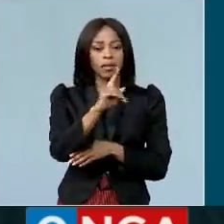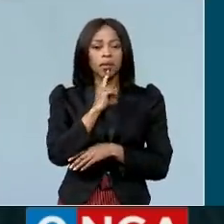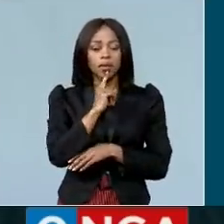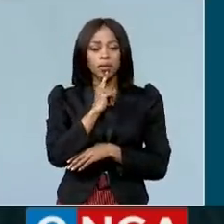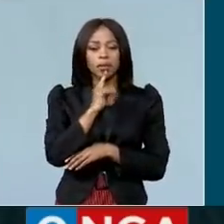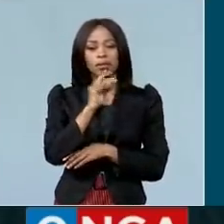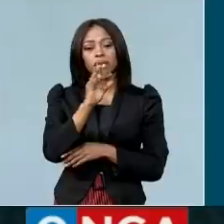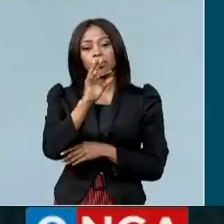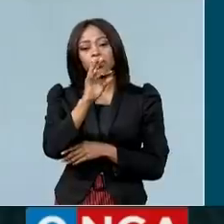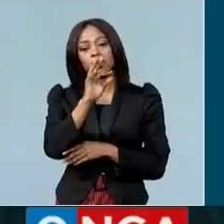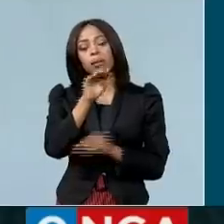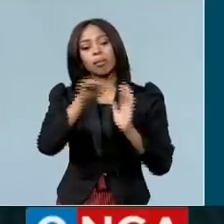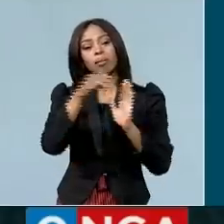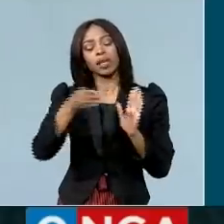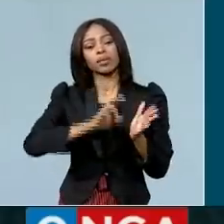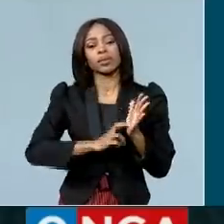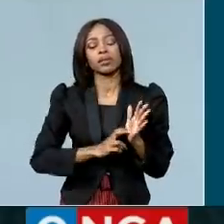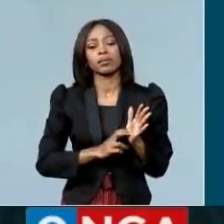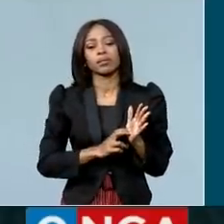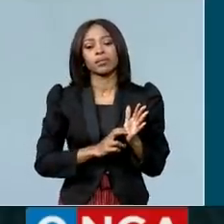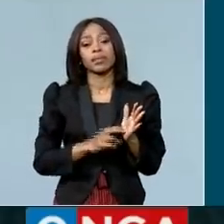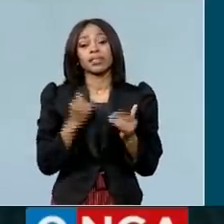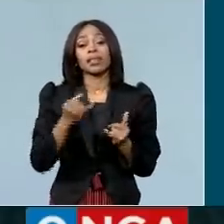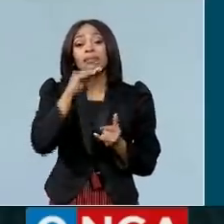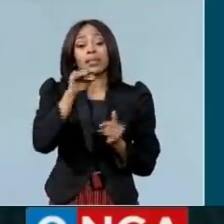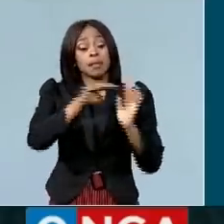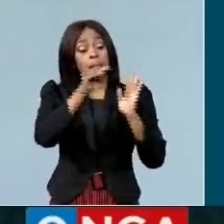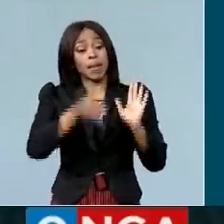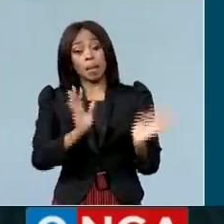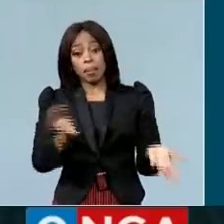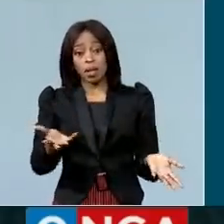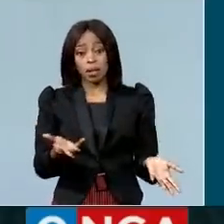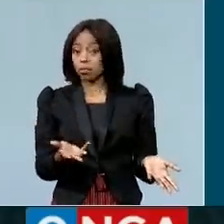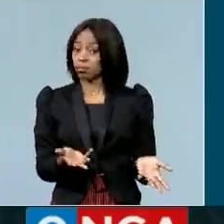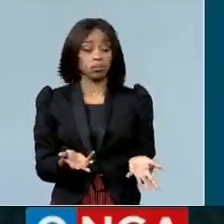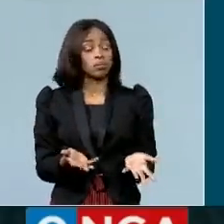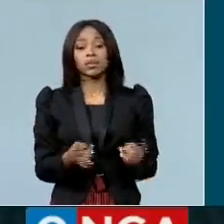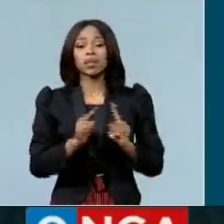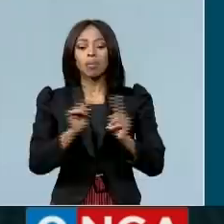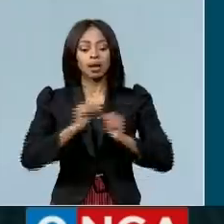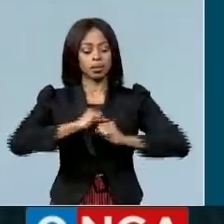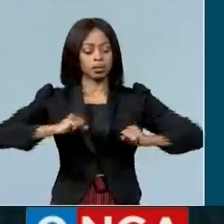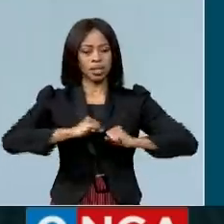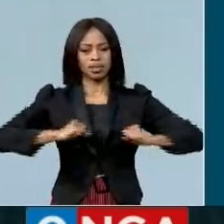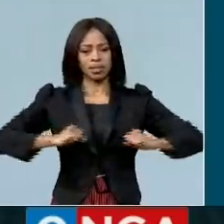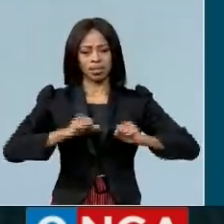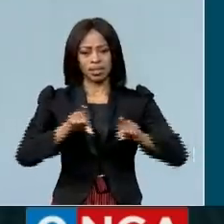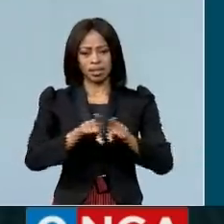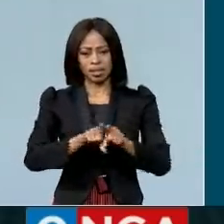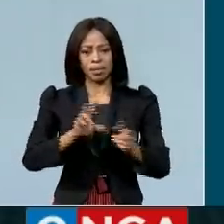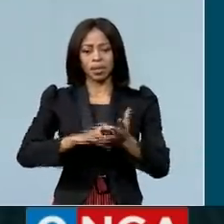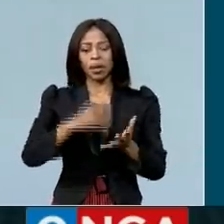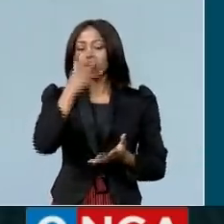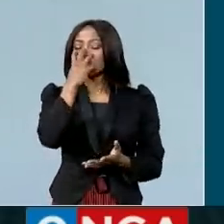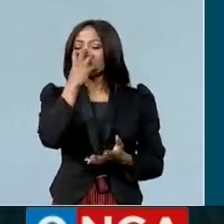and 35,000 ICU beds that we need. Now, it's not just the beds, it's really the critical care space. So you need additional